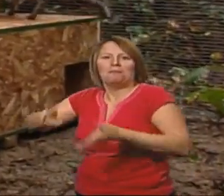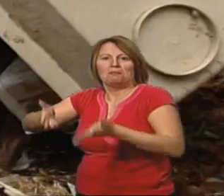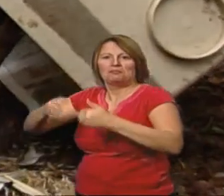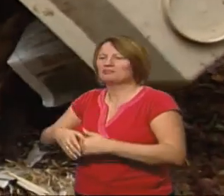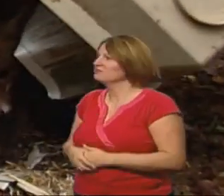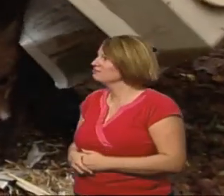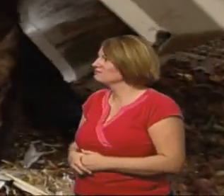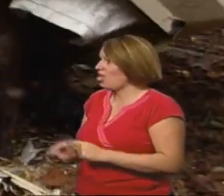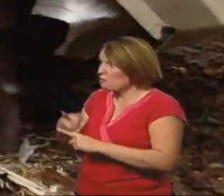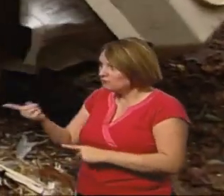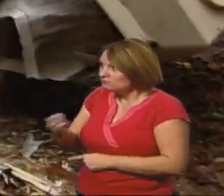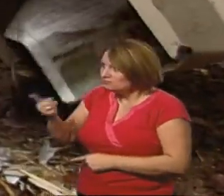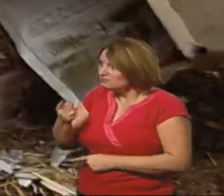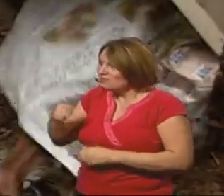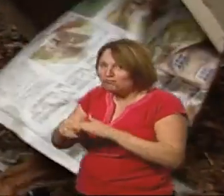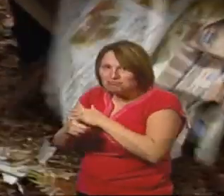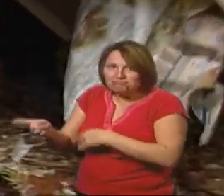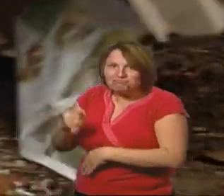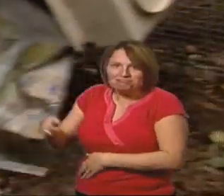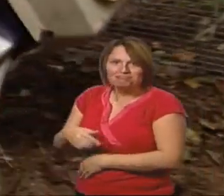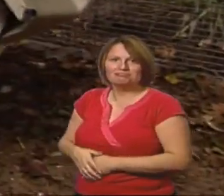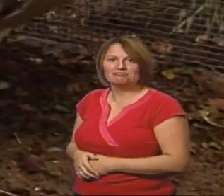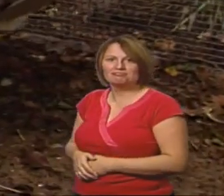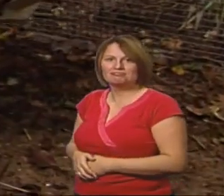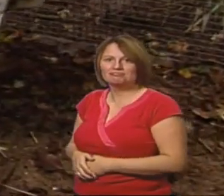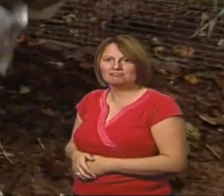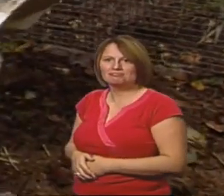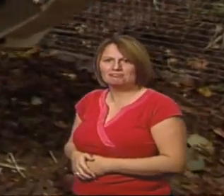Oh, there's still both of them in here. Oh, there's one. There's the other.